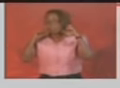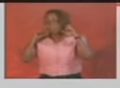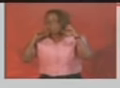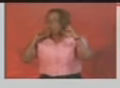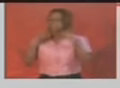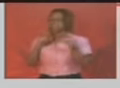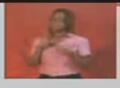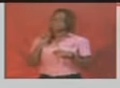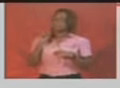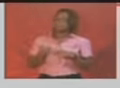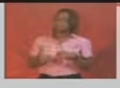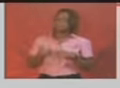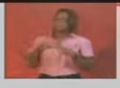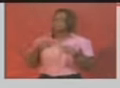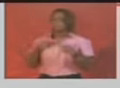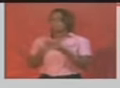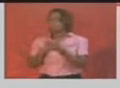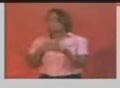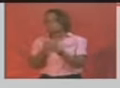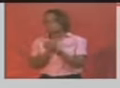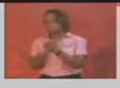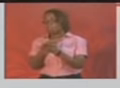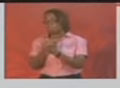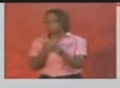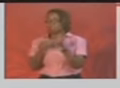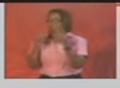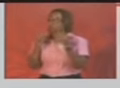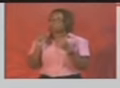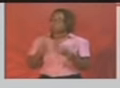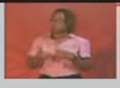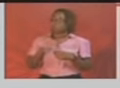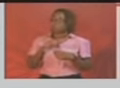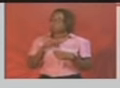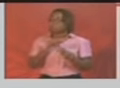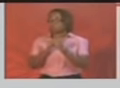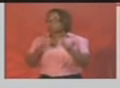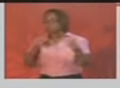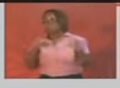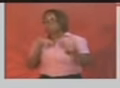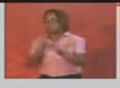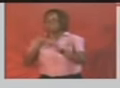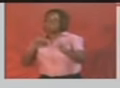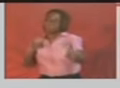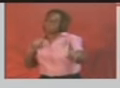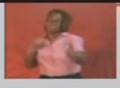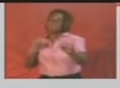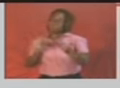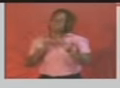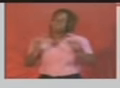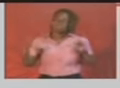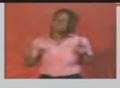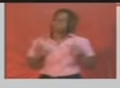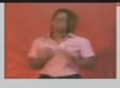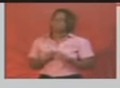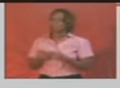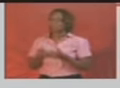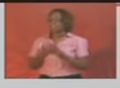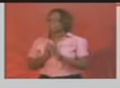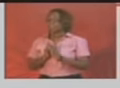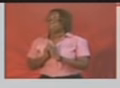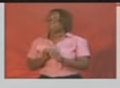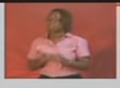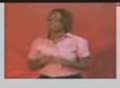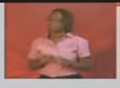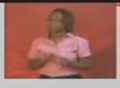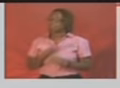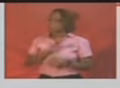public space as of August, end of August. We're really calling on everybody to play their individual part and collectively continue